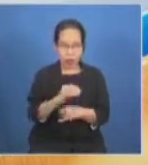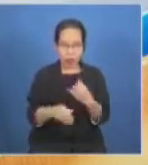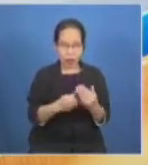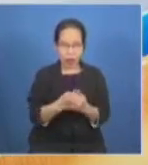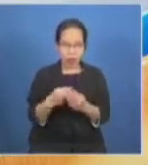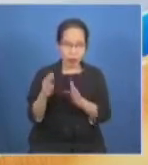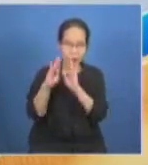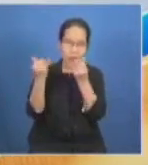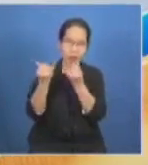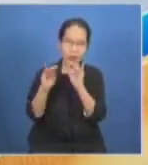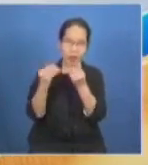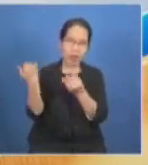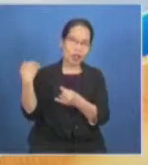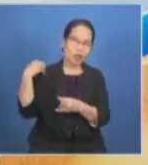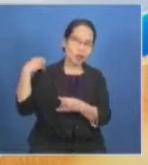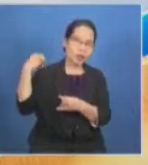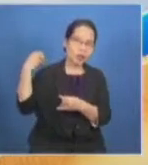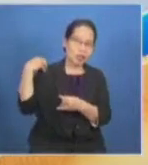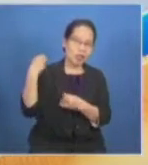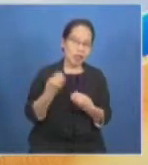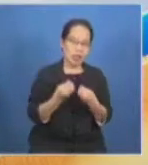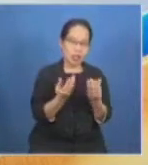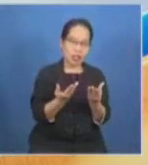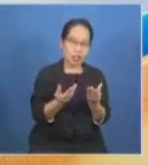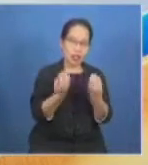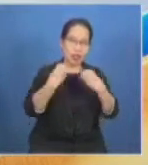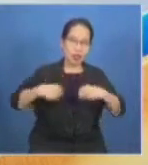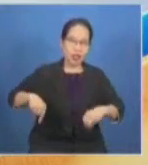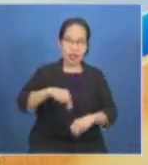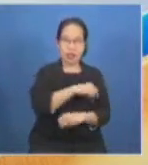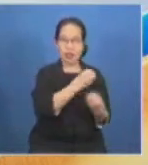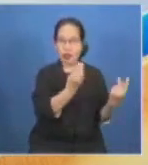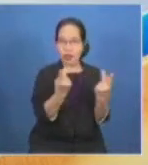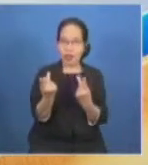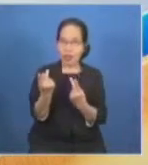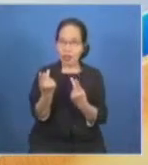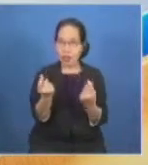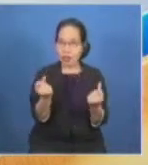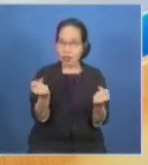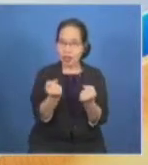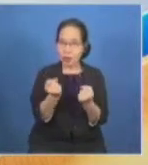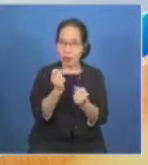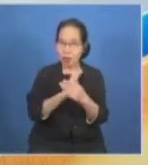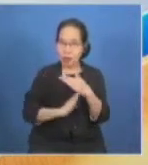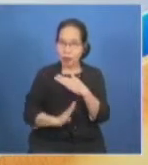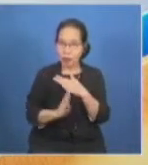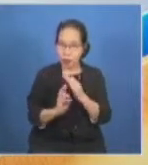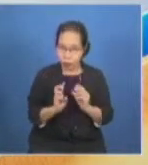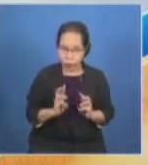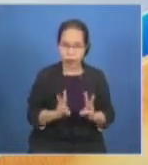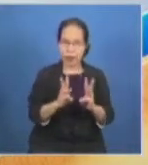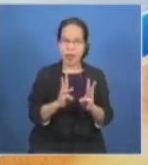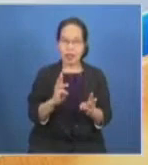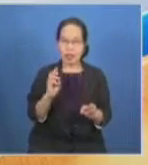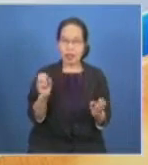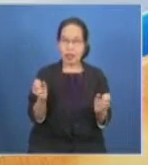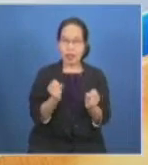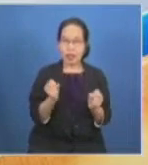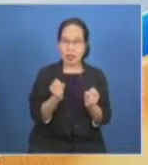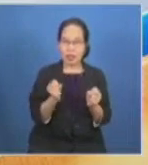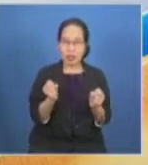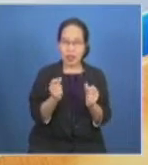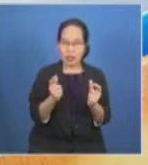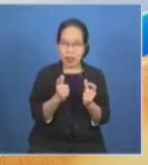Chairman Nardo and all the barangay officials for giving us the opportunity to be